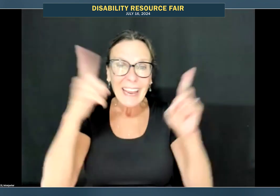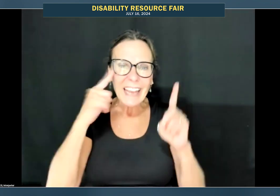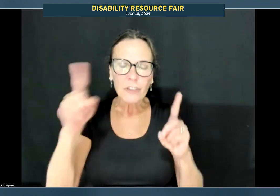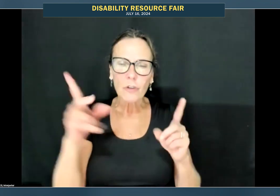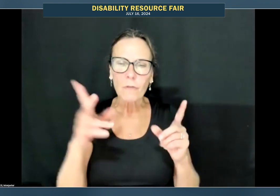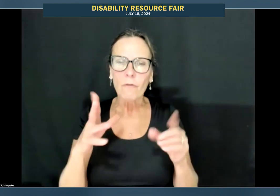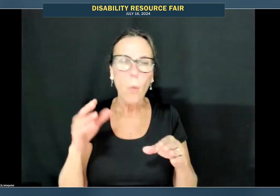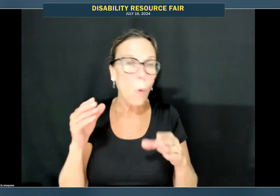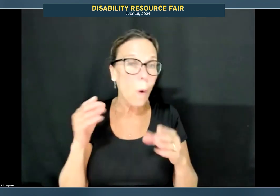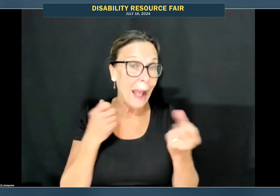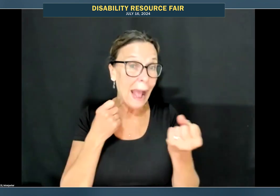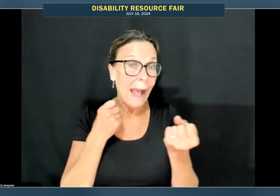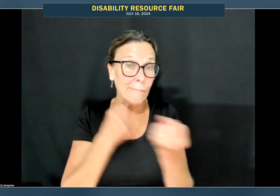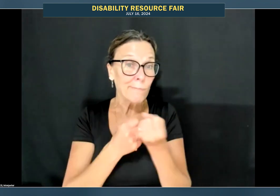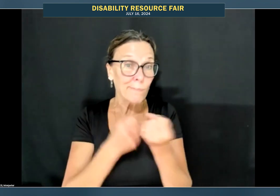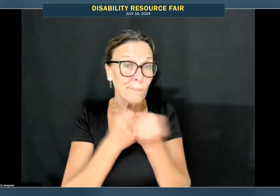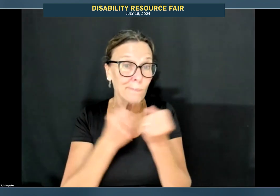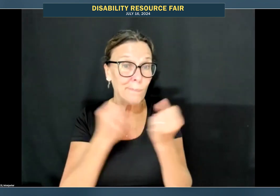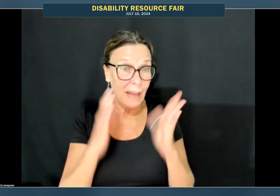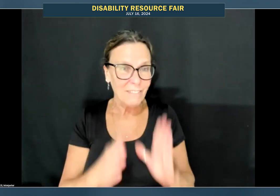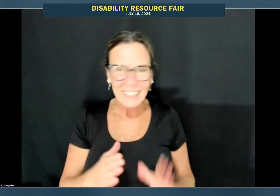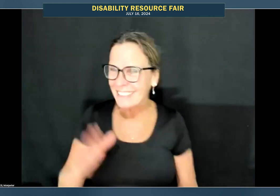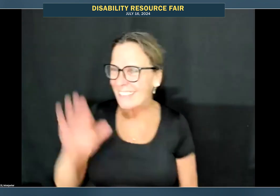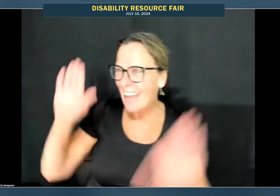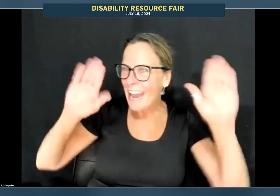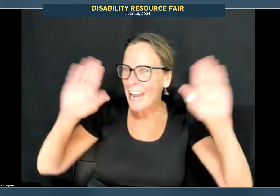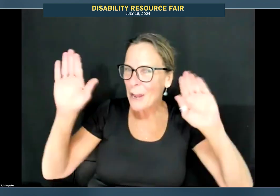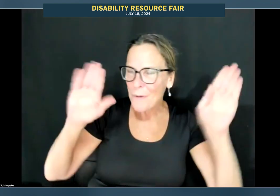Yes, good evening. Hello.